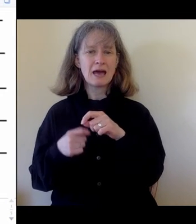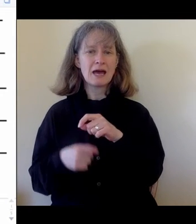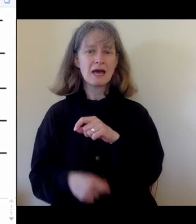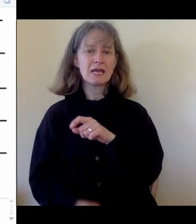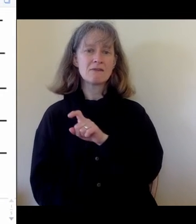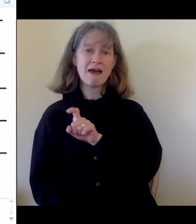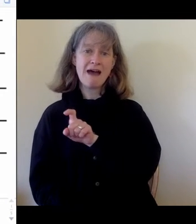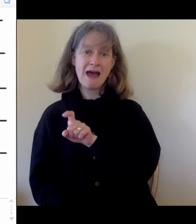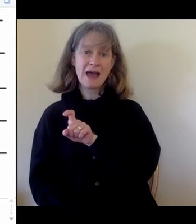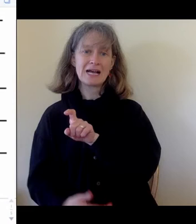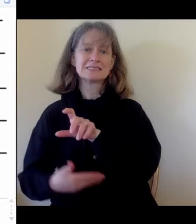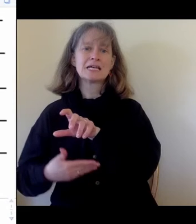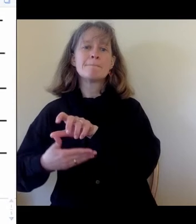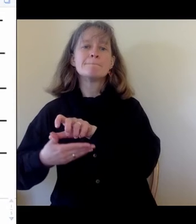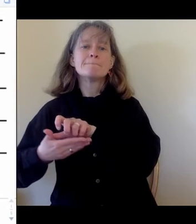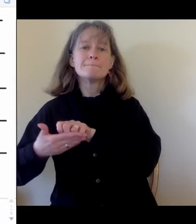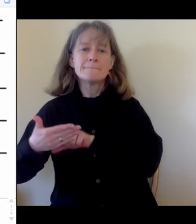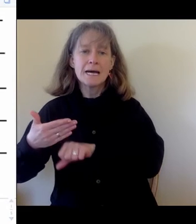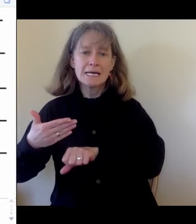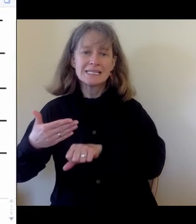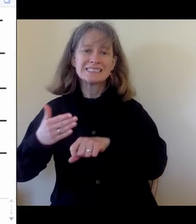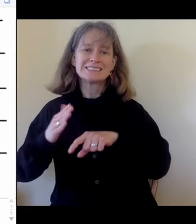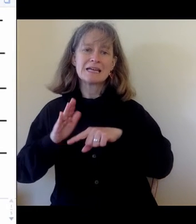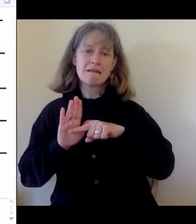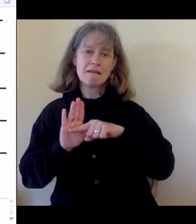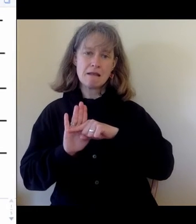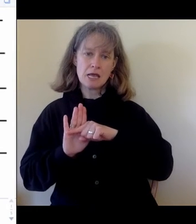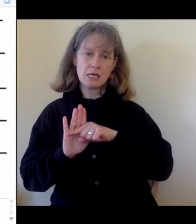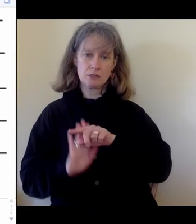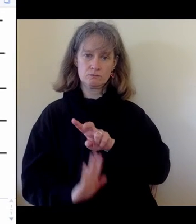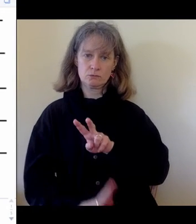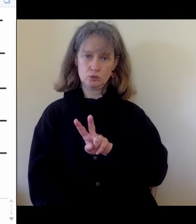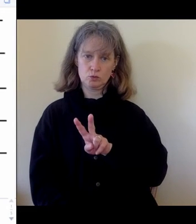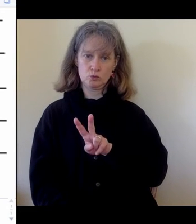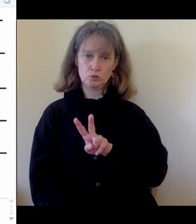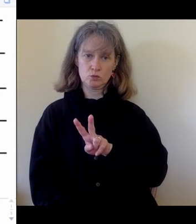x minus negative 2.